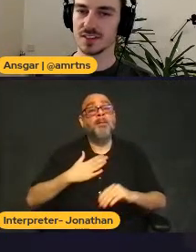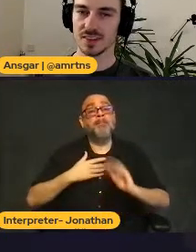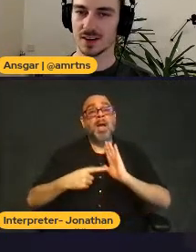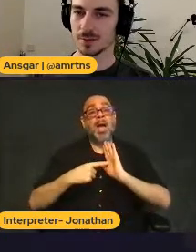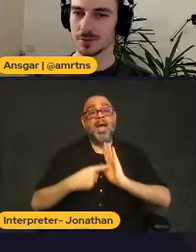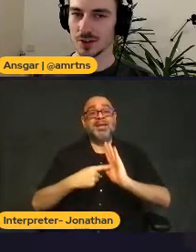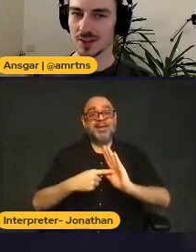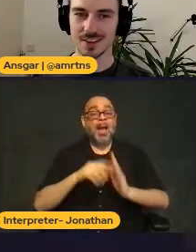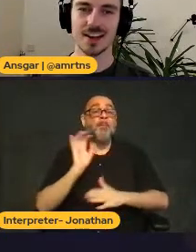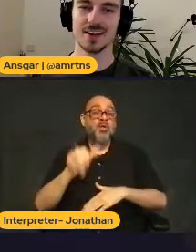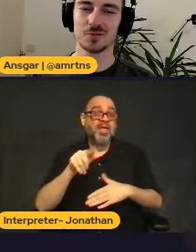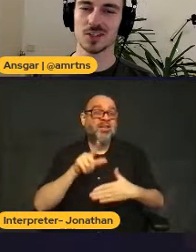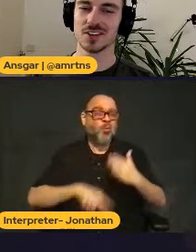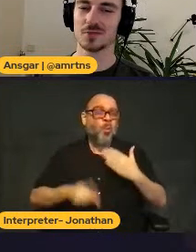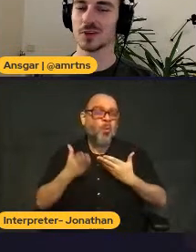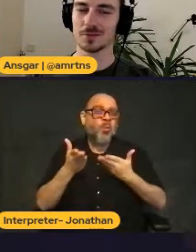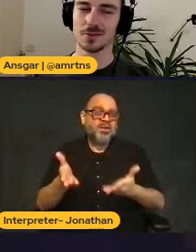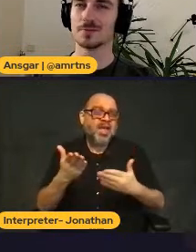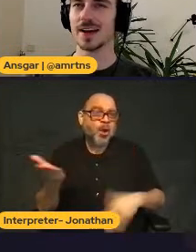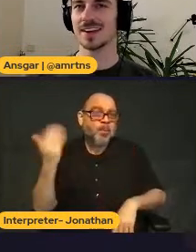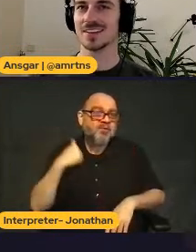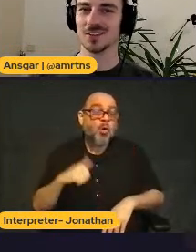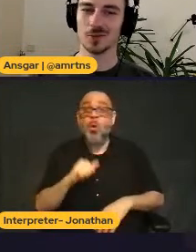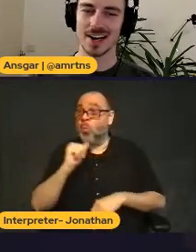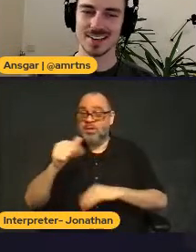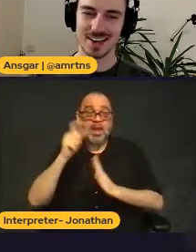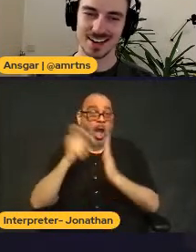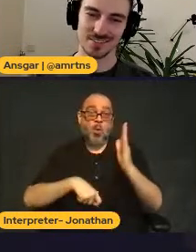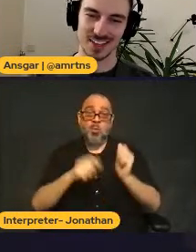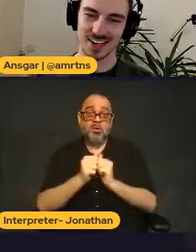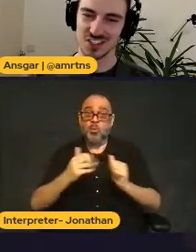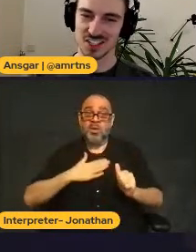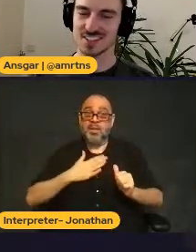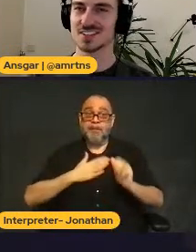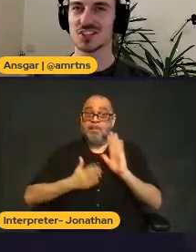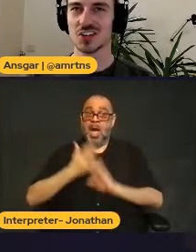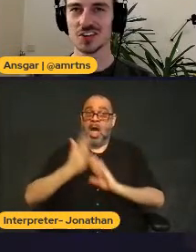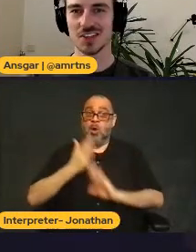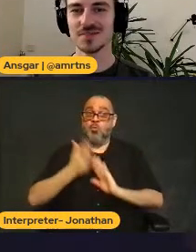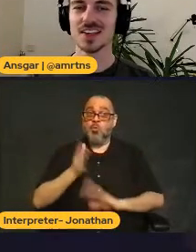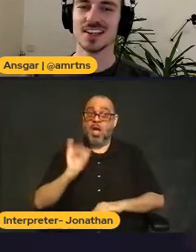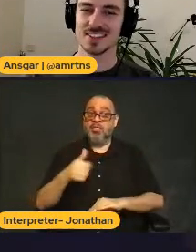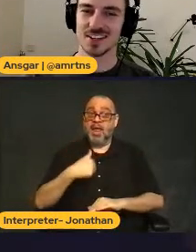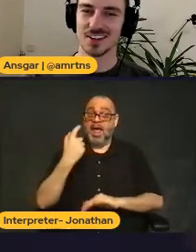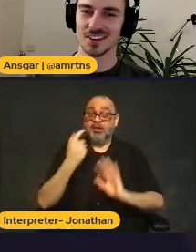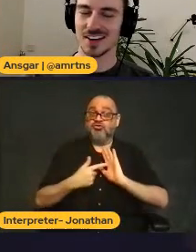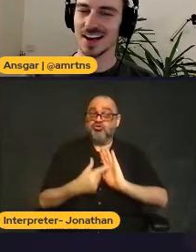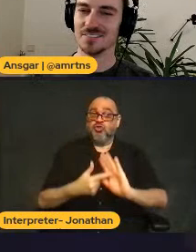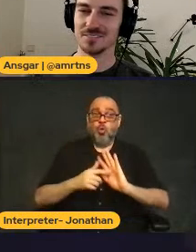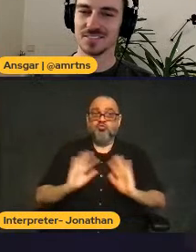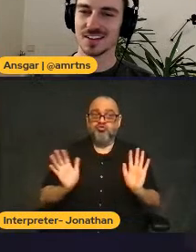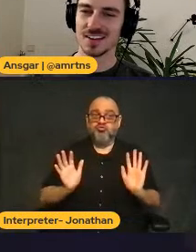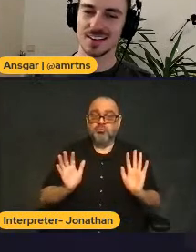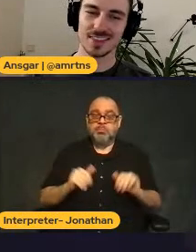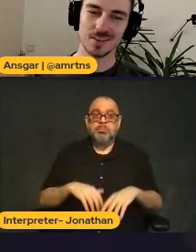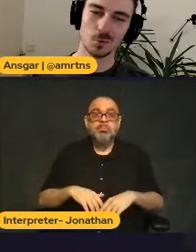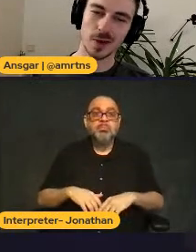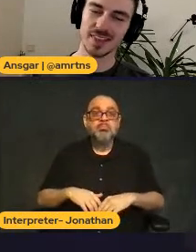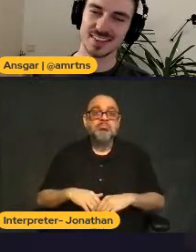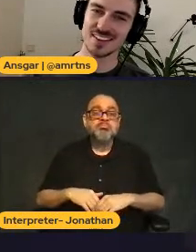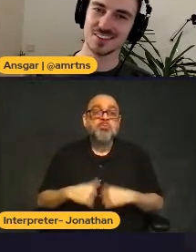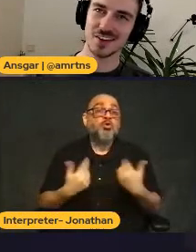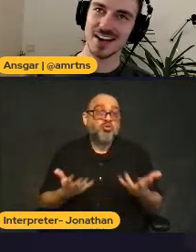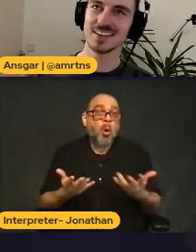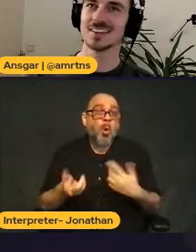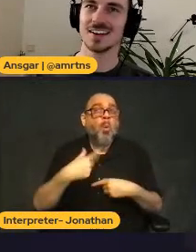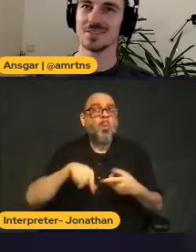what was in there before. It was not written with my run that I just showed you. So when